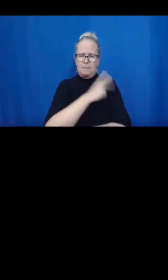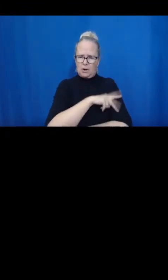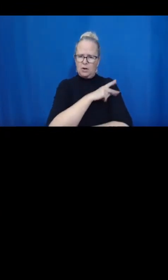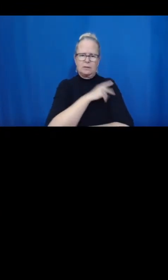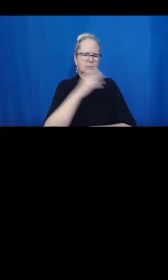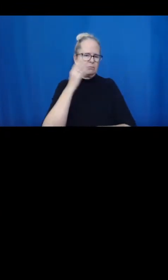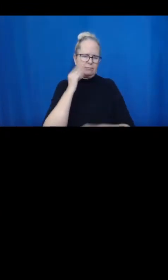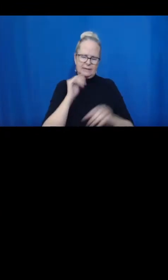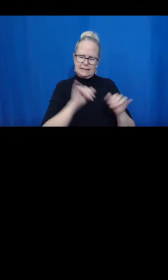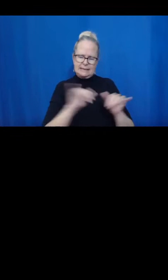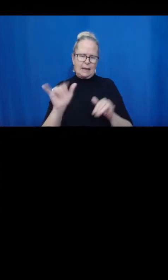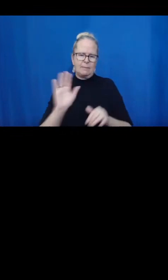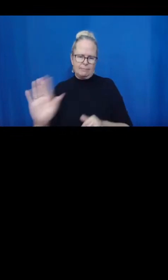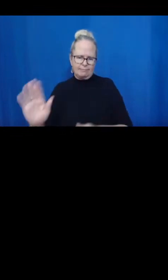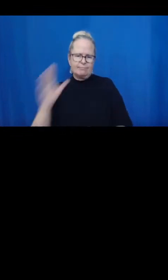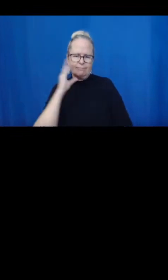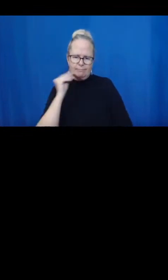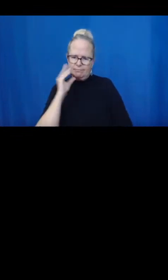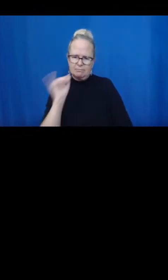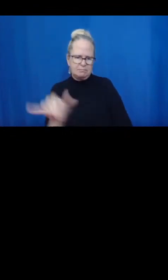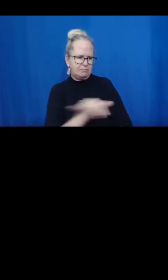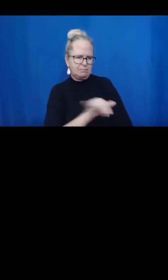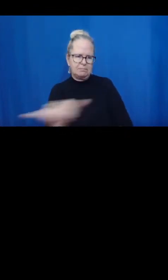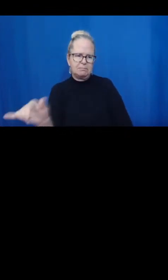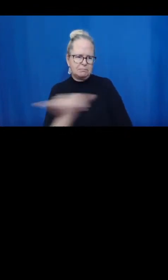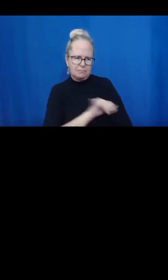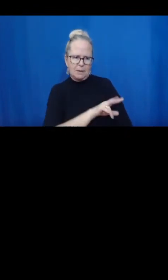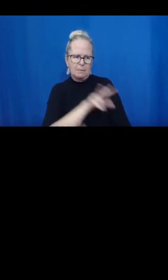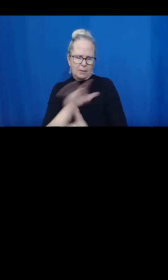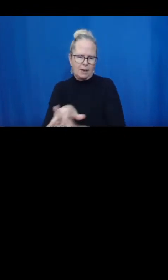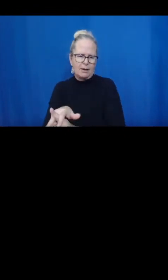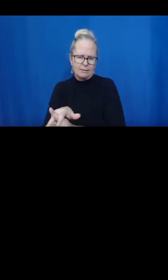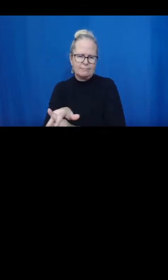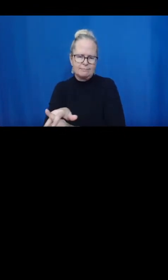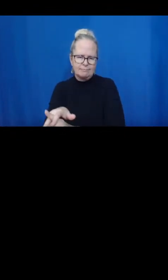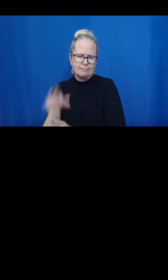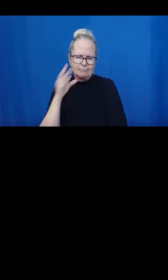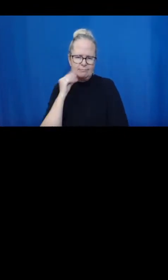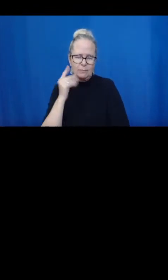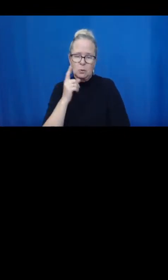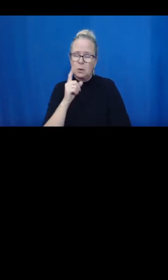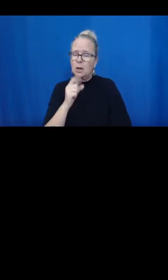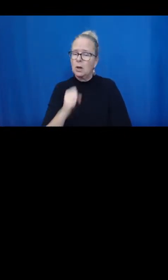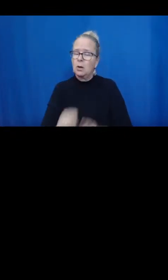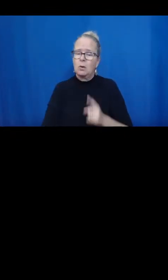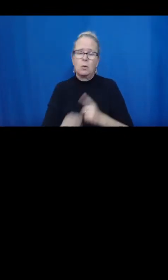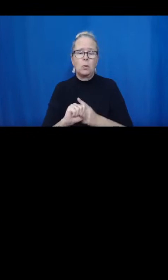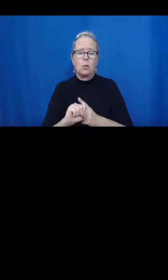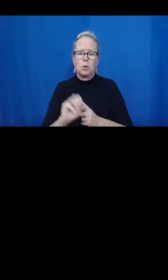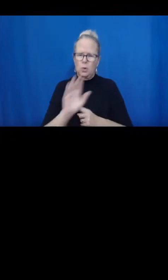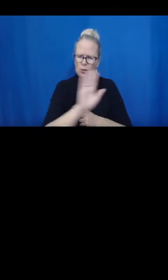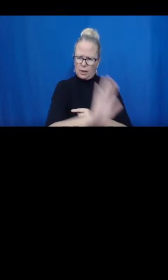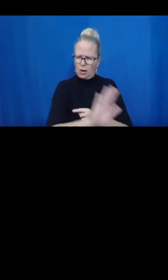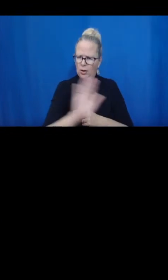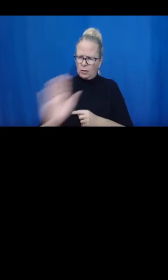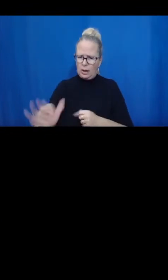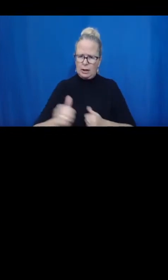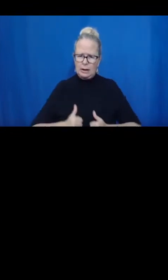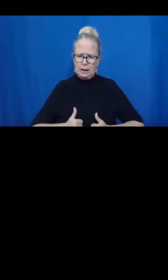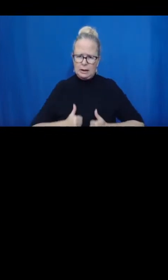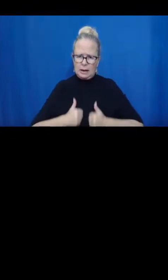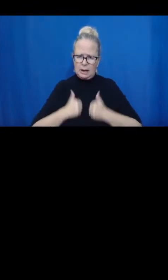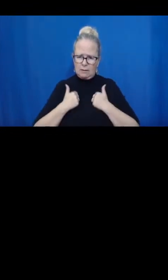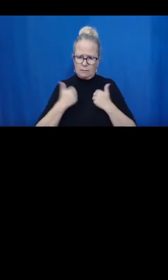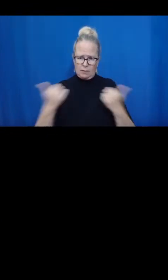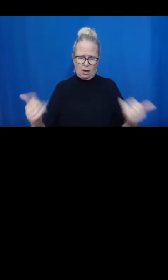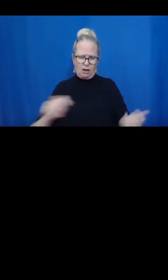now because of COVID. And my patients are quite similar. They're completely vulnerable. They're hiding.